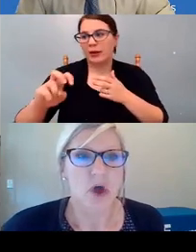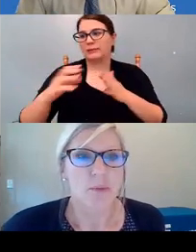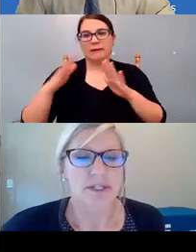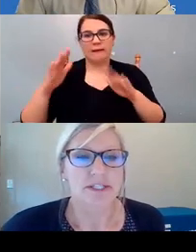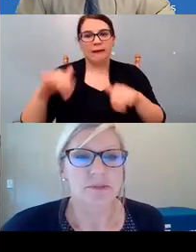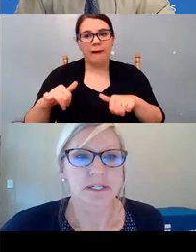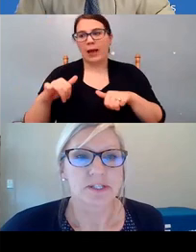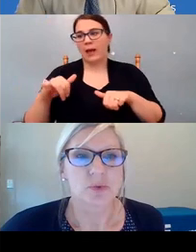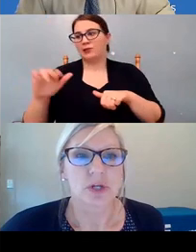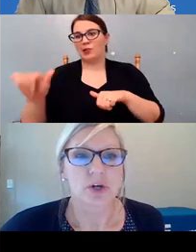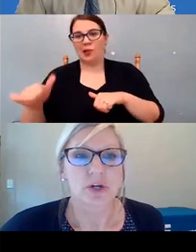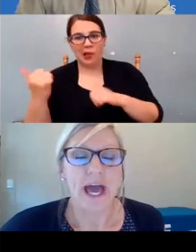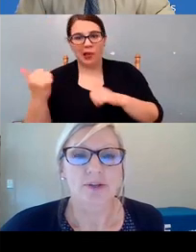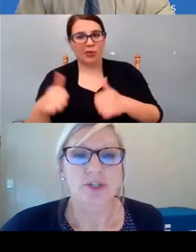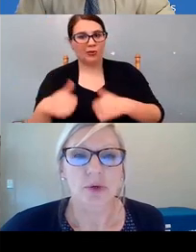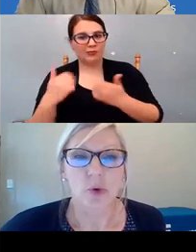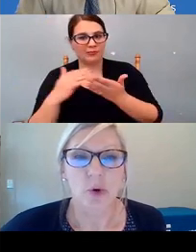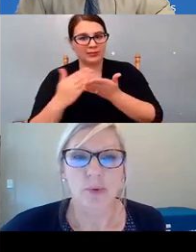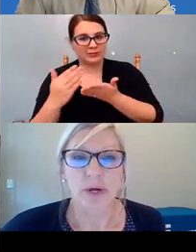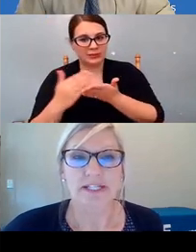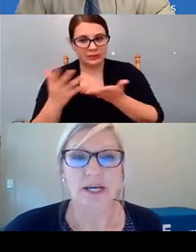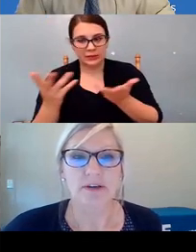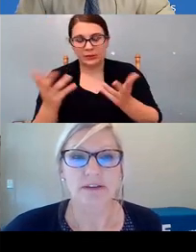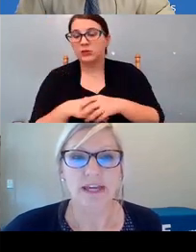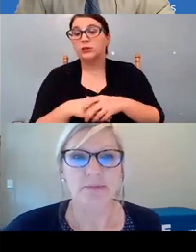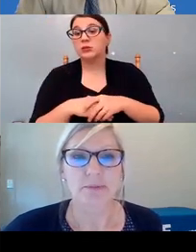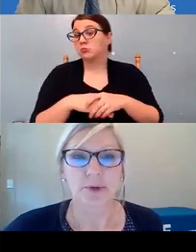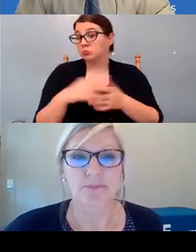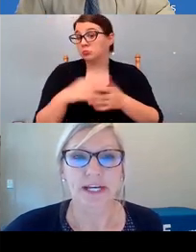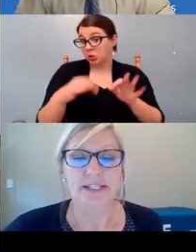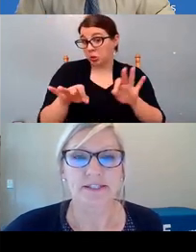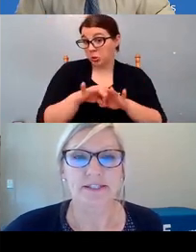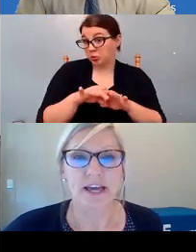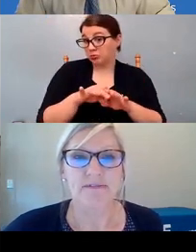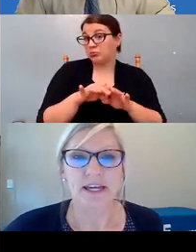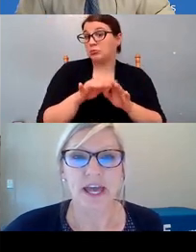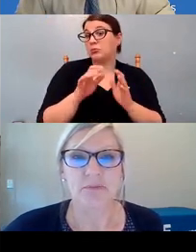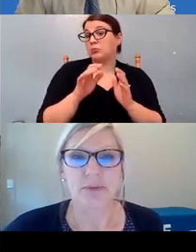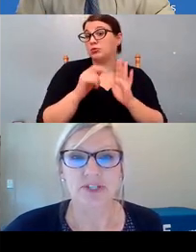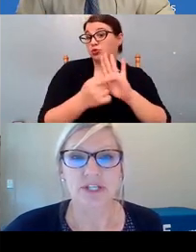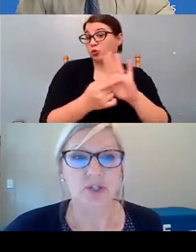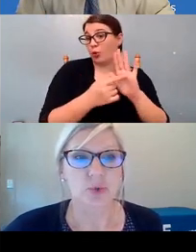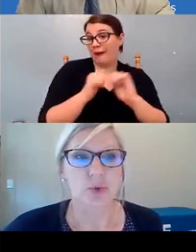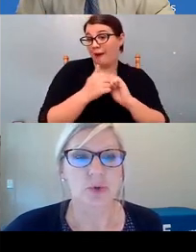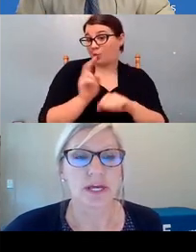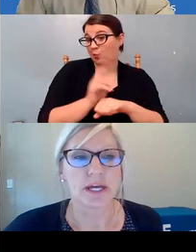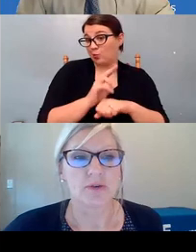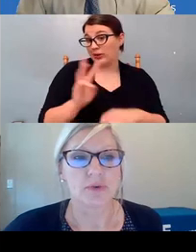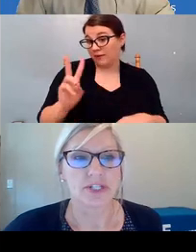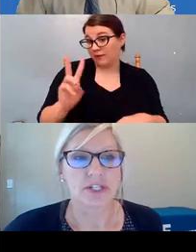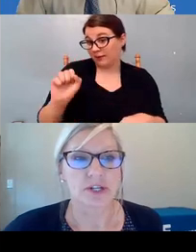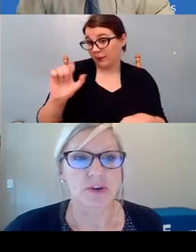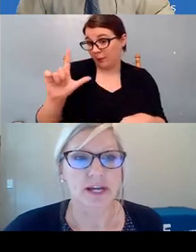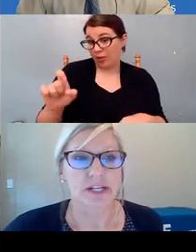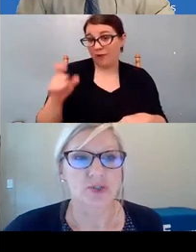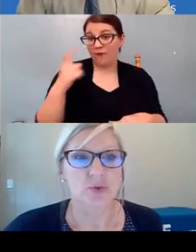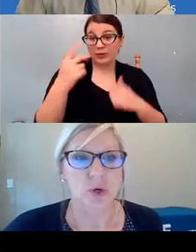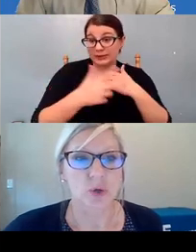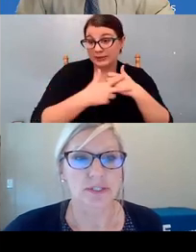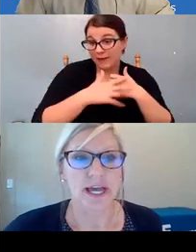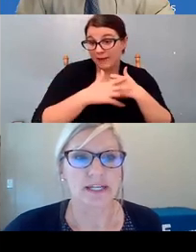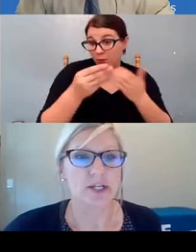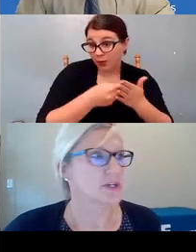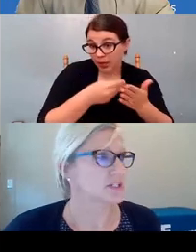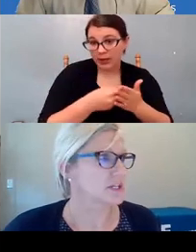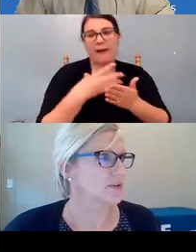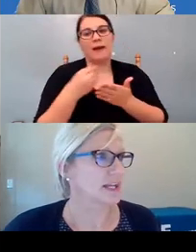expenses. Participants will learn how to incorporate WVABLE as a saving and budgeting tool in reaching their financial